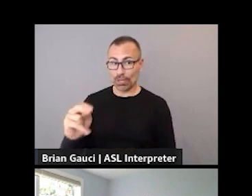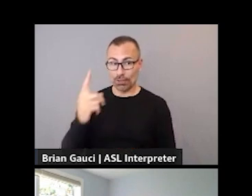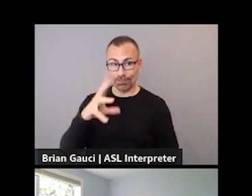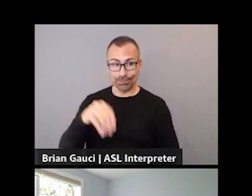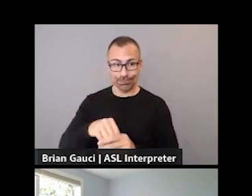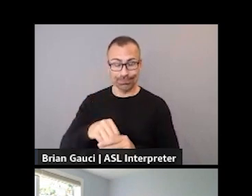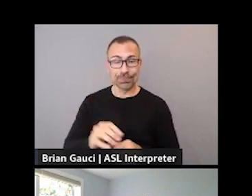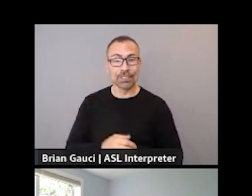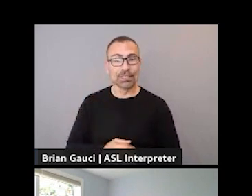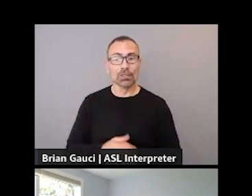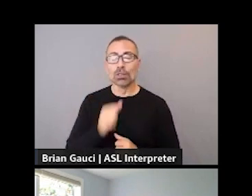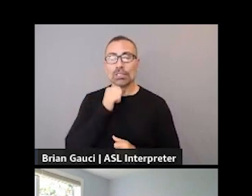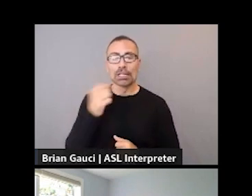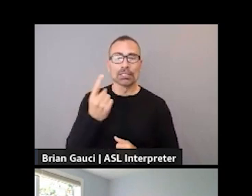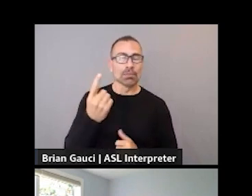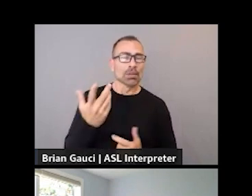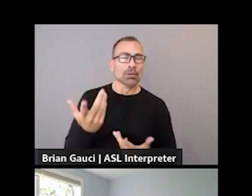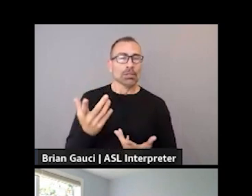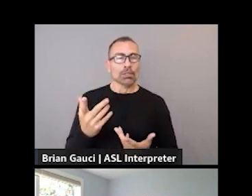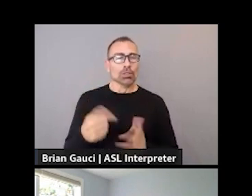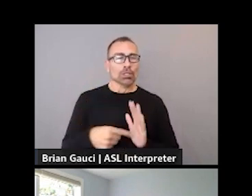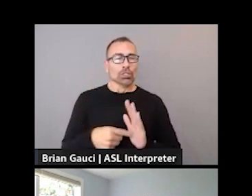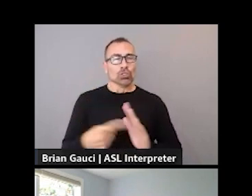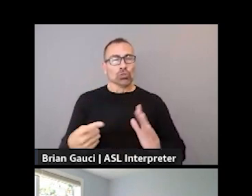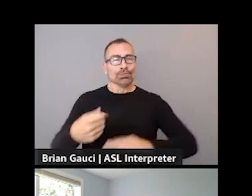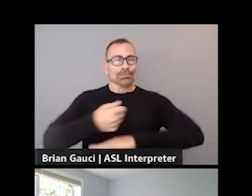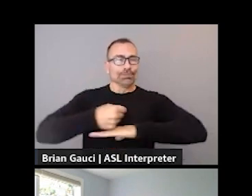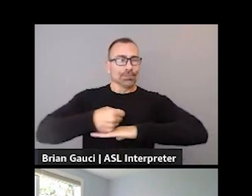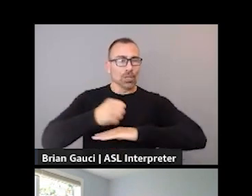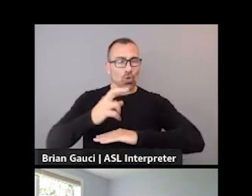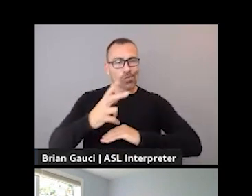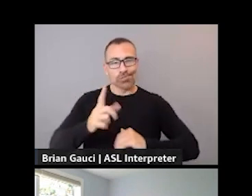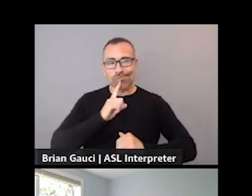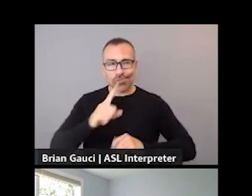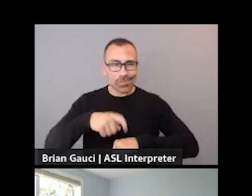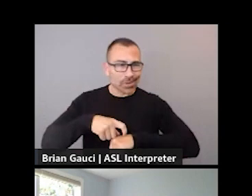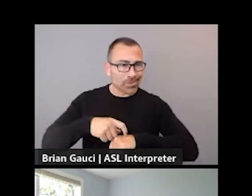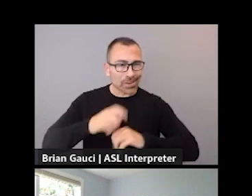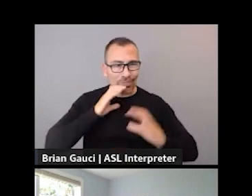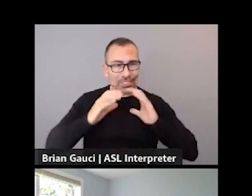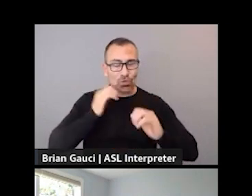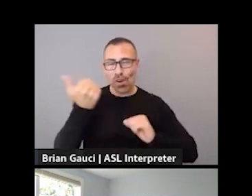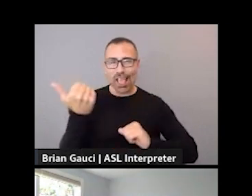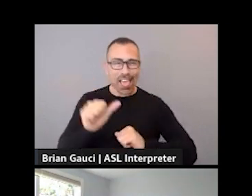you can just expose a stage or a real-time conversation to any user.